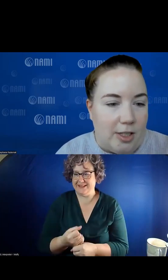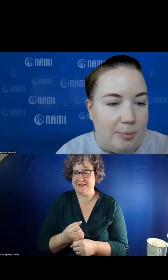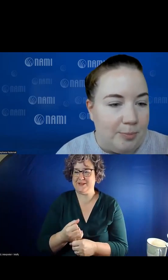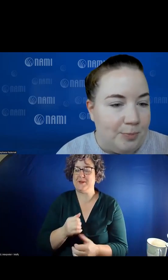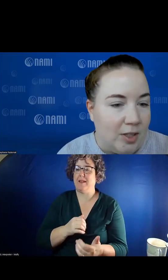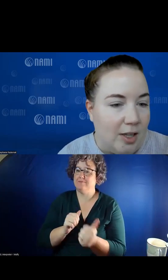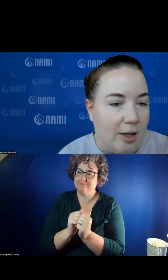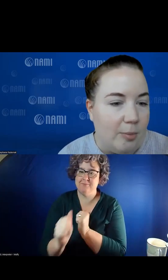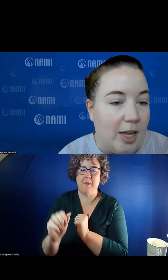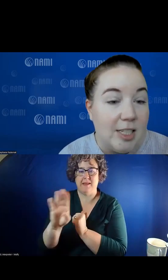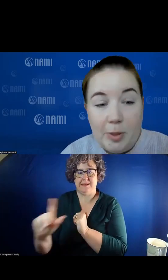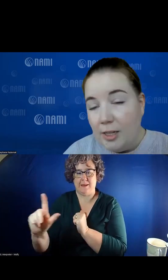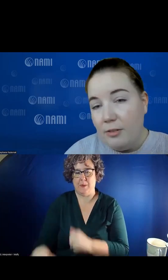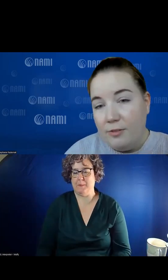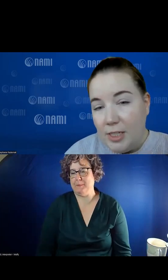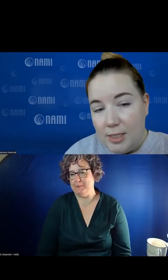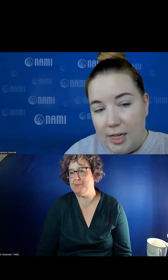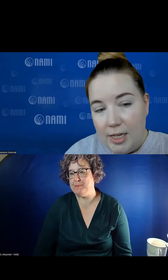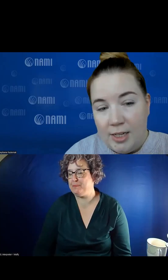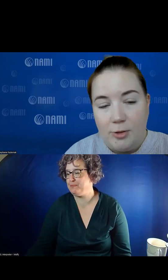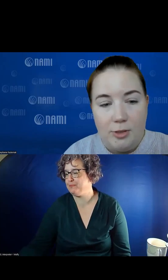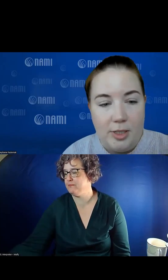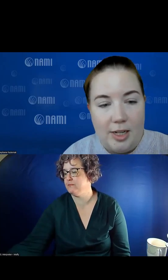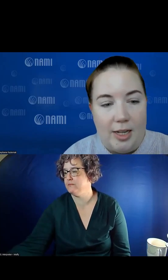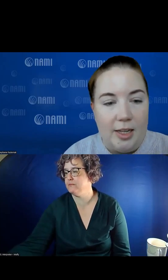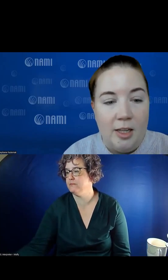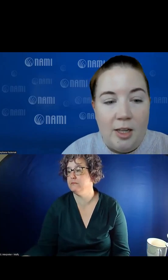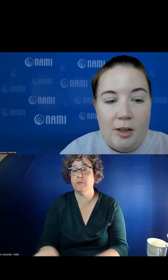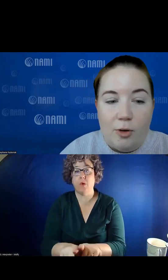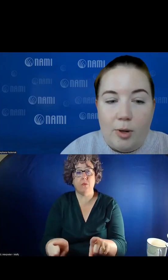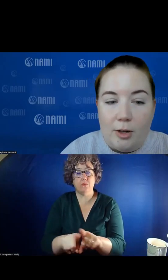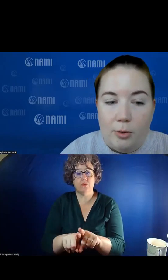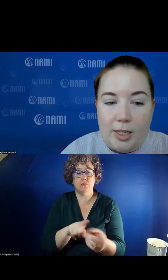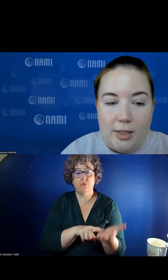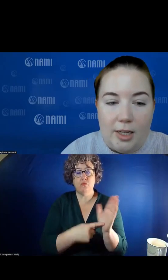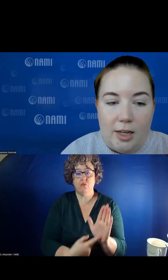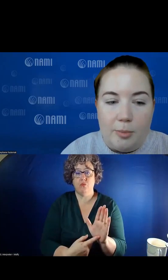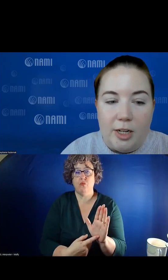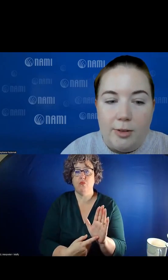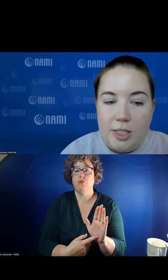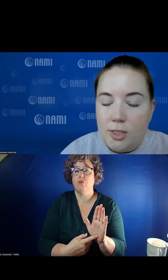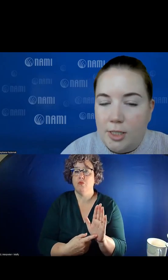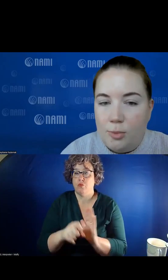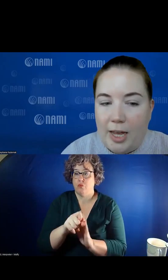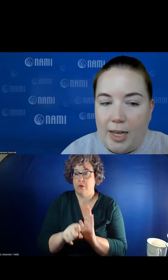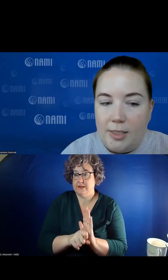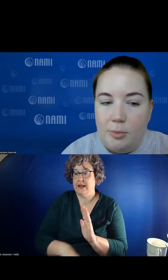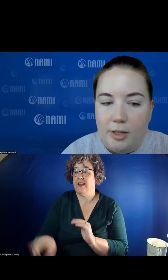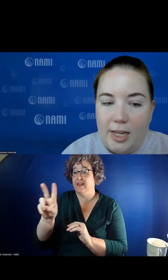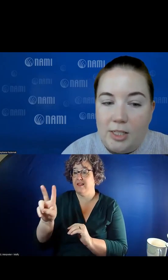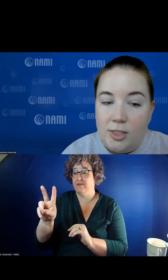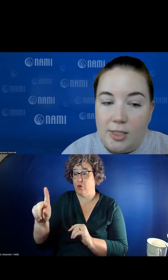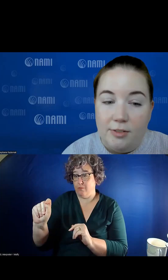the finish line. And speaking of fee states, I also wanted to highlight Vermont quickly. Their legislature